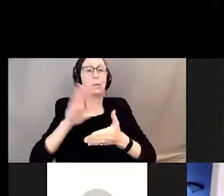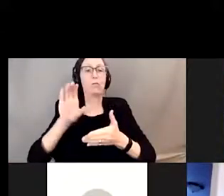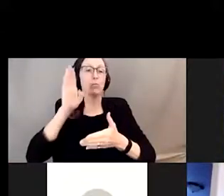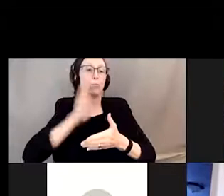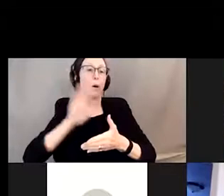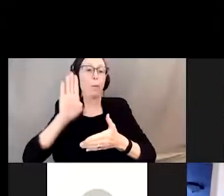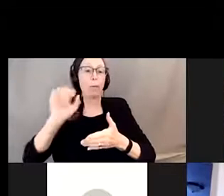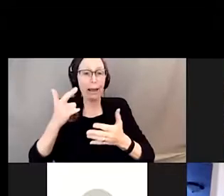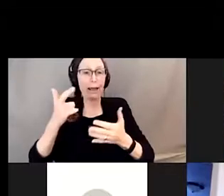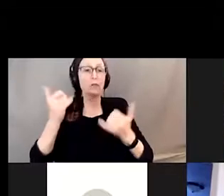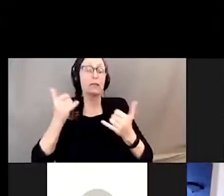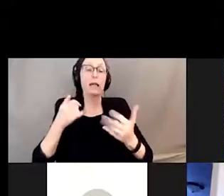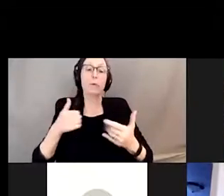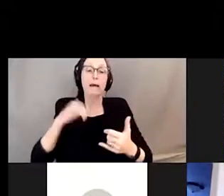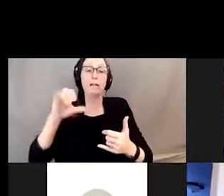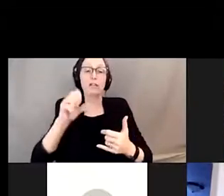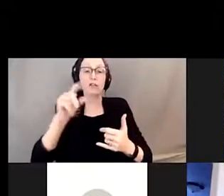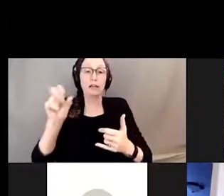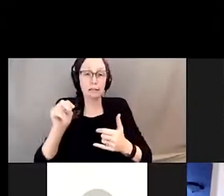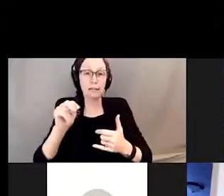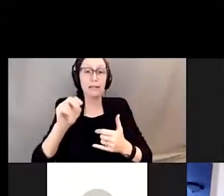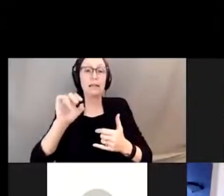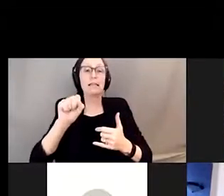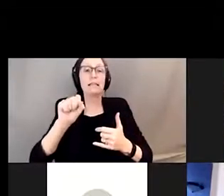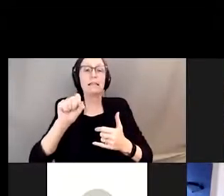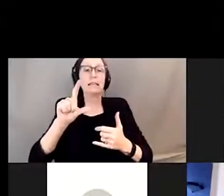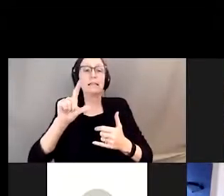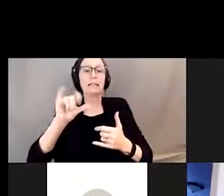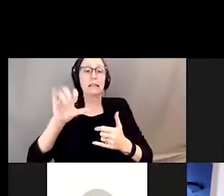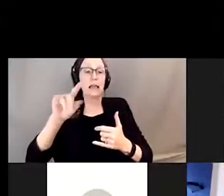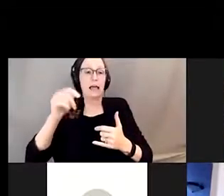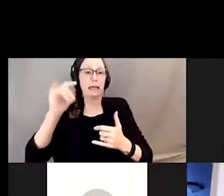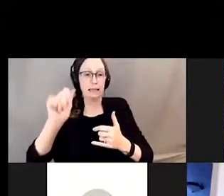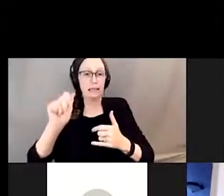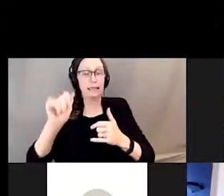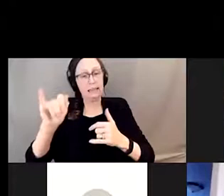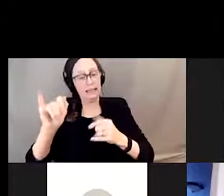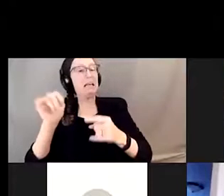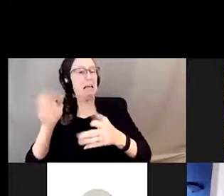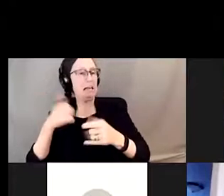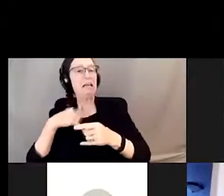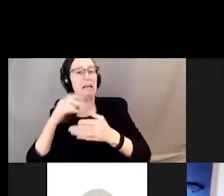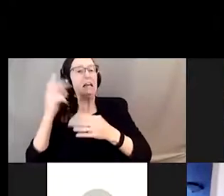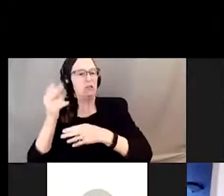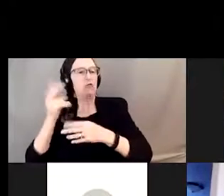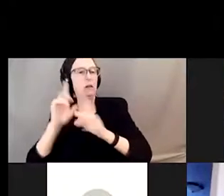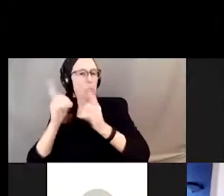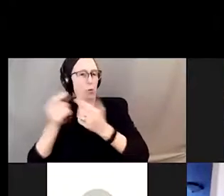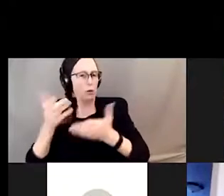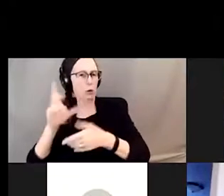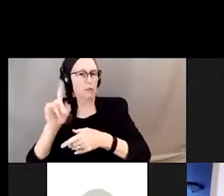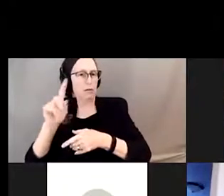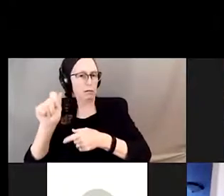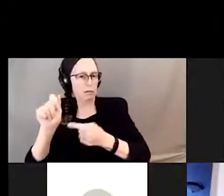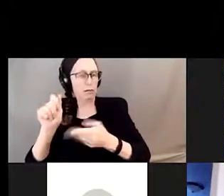Today we have Jason Silaki, who's a faculty member in the History Department at Delta College. He's going to be talking about recent events